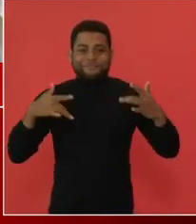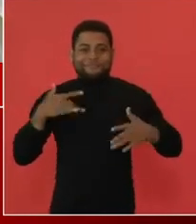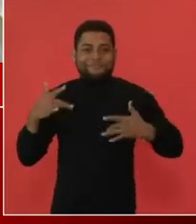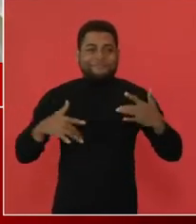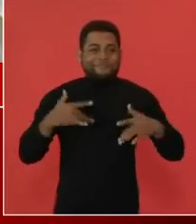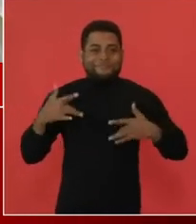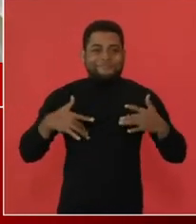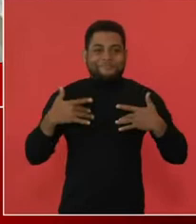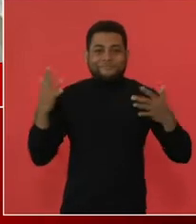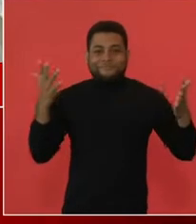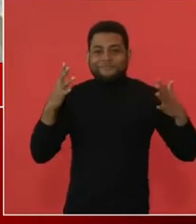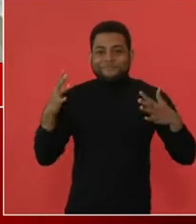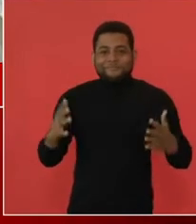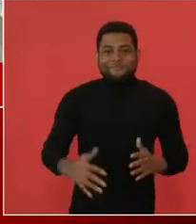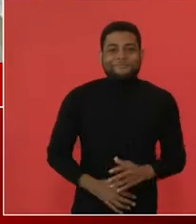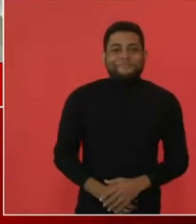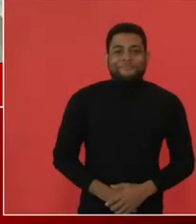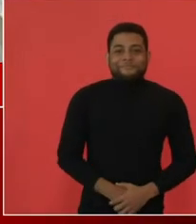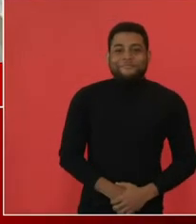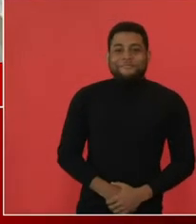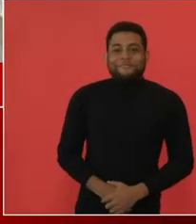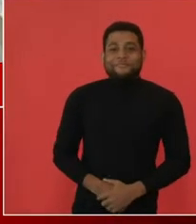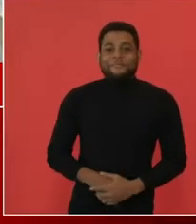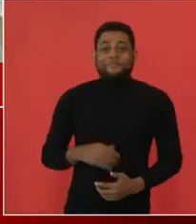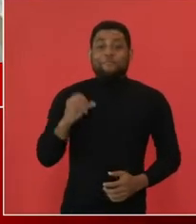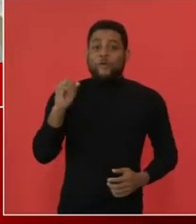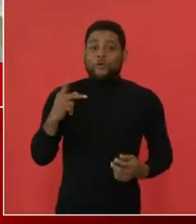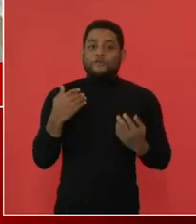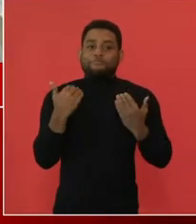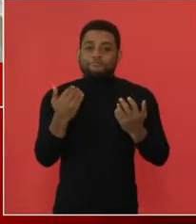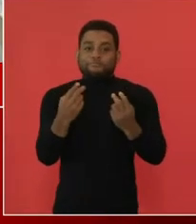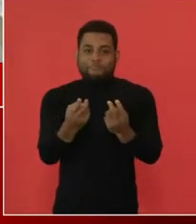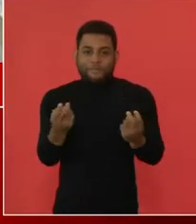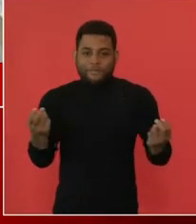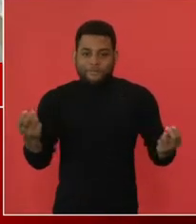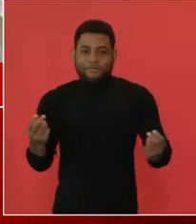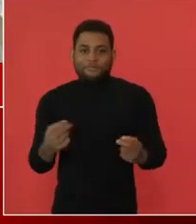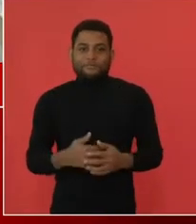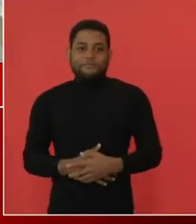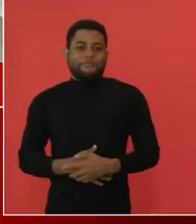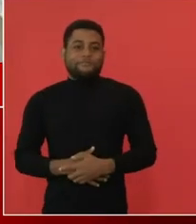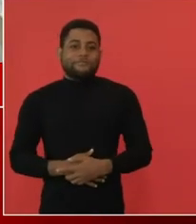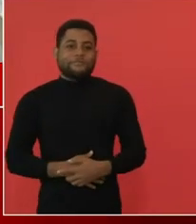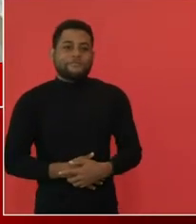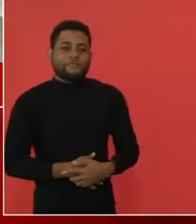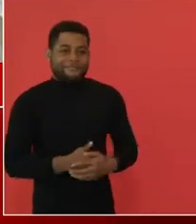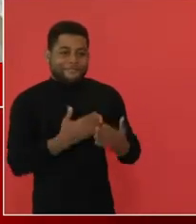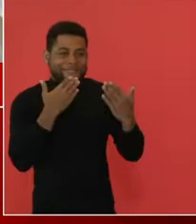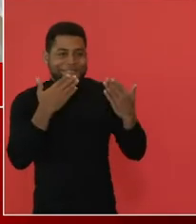Man. All right, y'all. Let's go ahead and have a seat. Thank you so much.